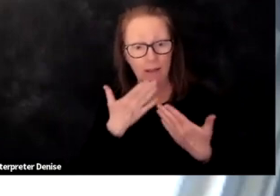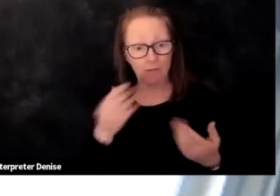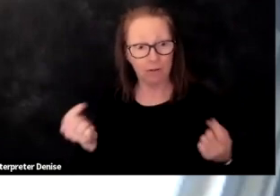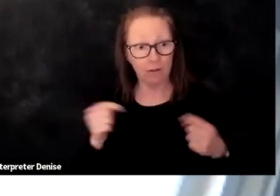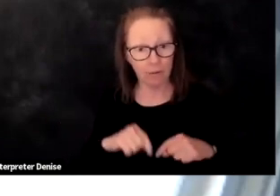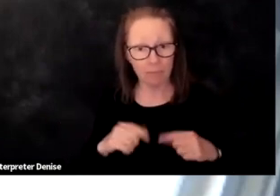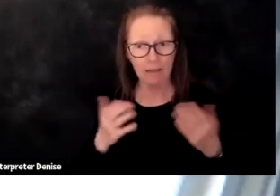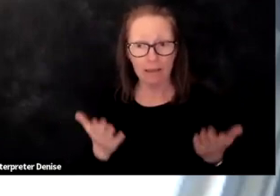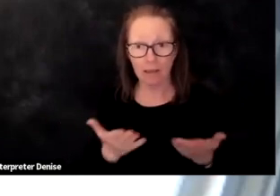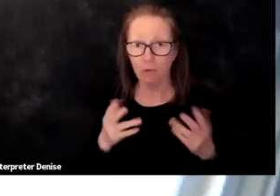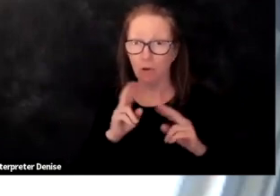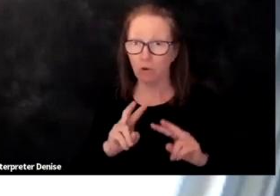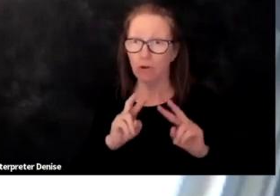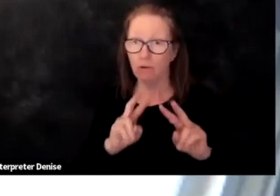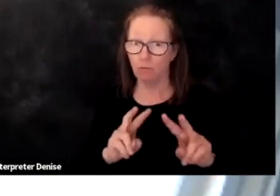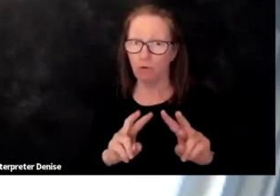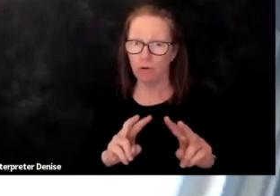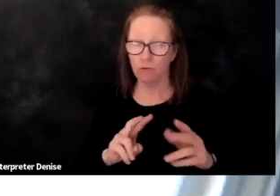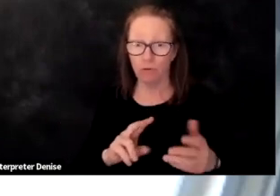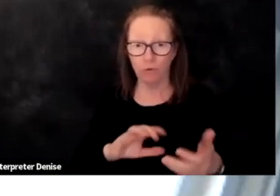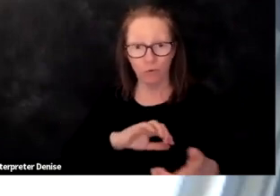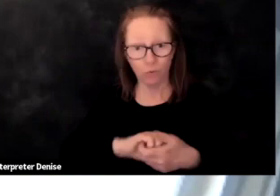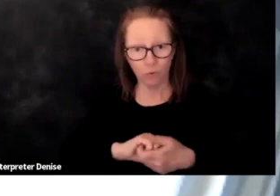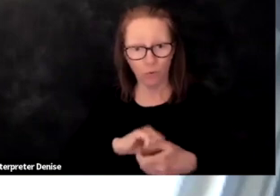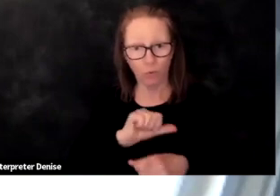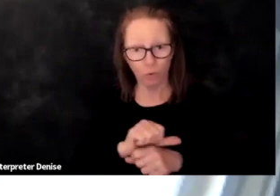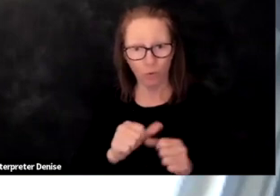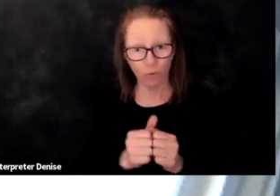group to continue work with you on all these issues.